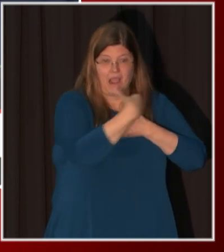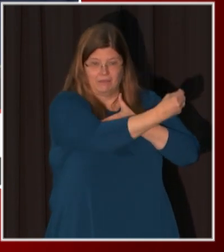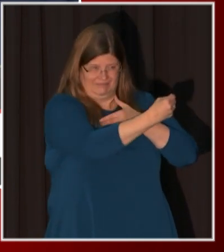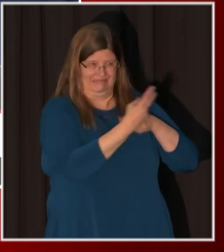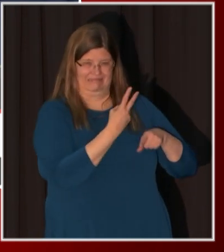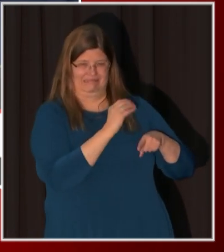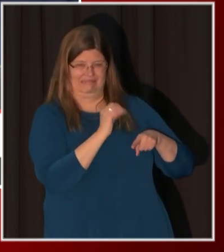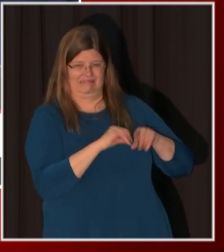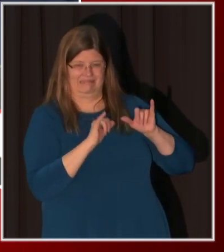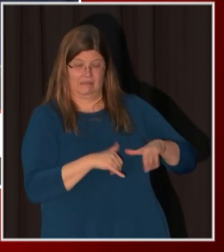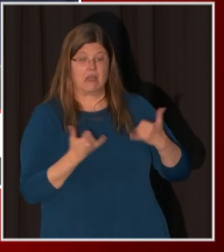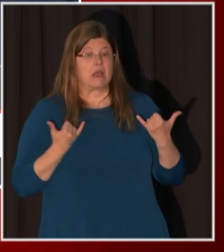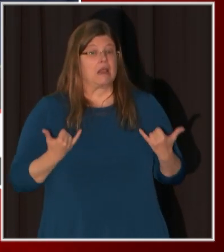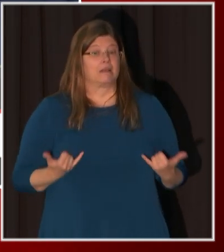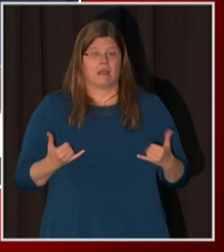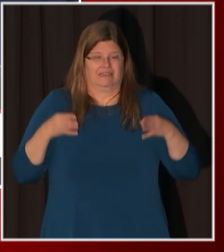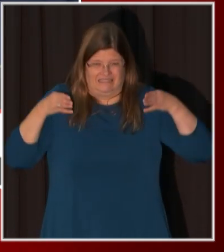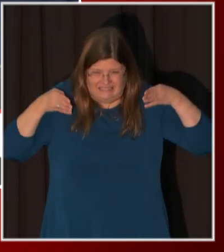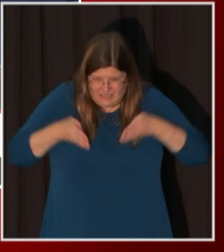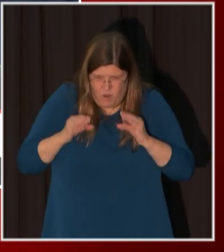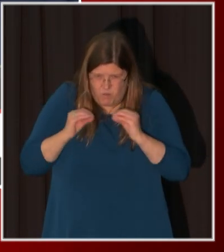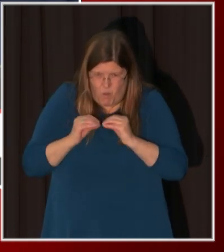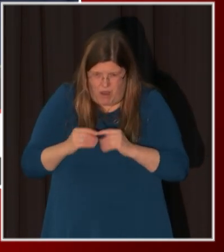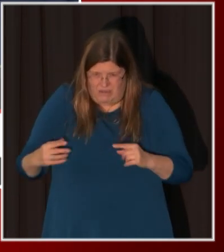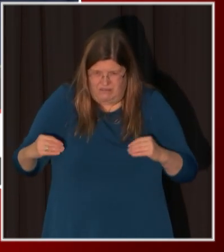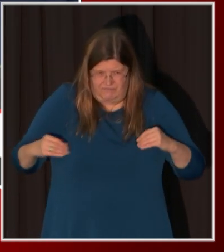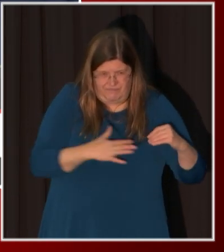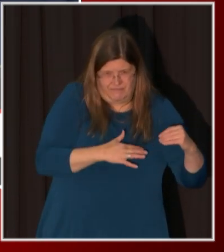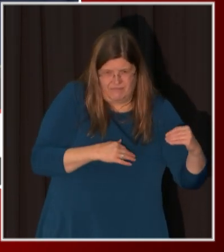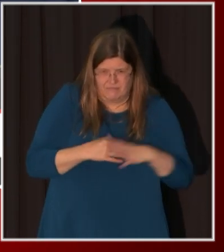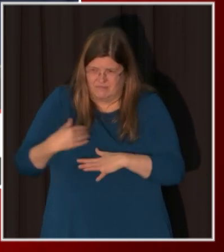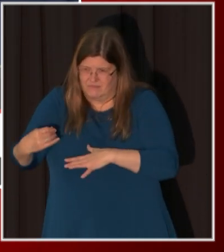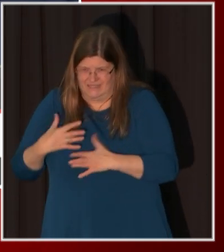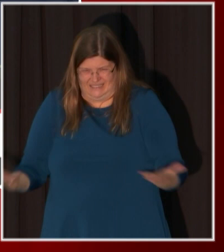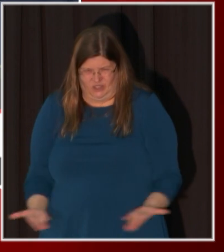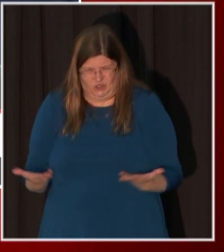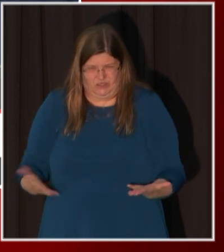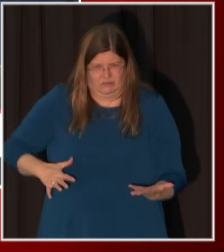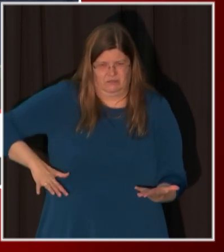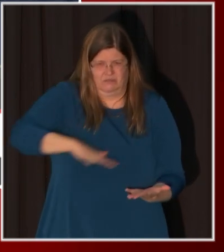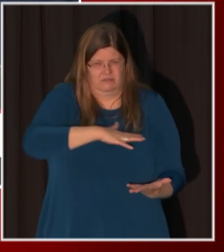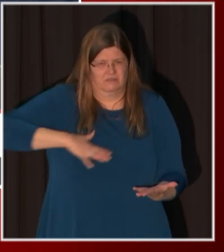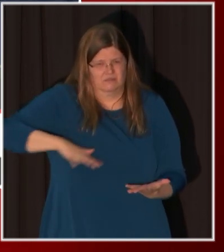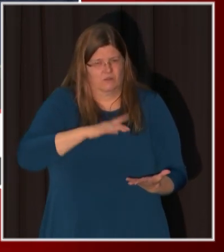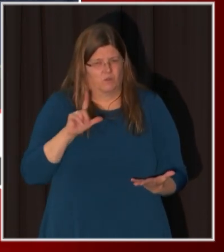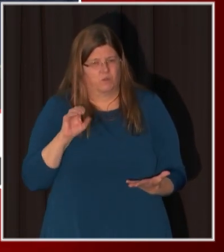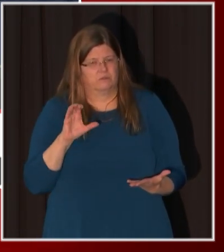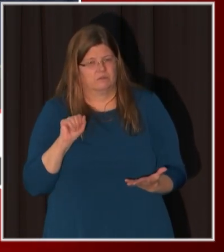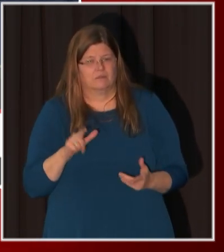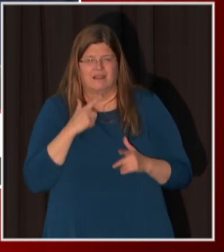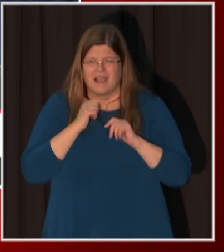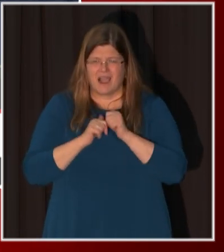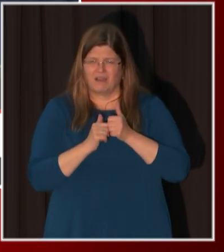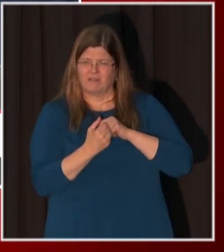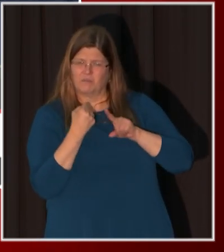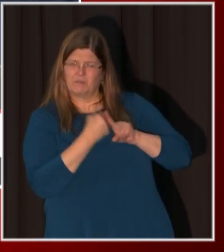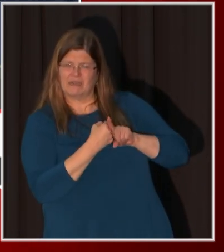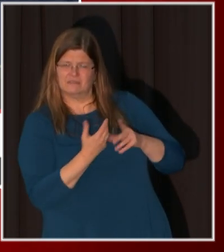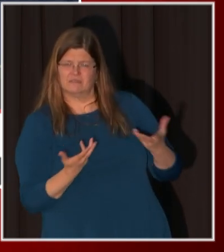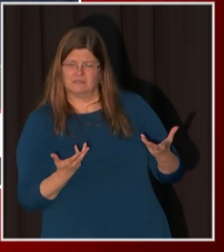And do you know of those cases with local transmission, how people are getting Because we have widespread transmission,